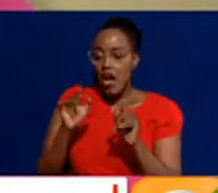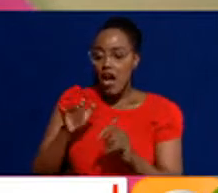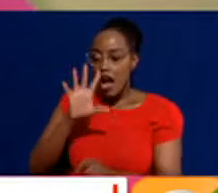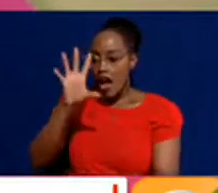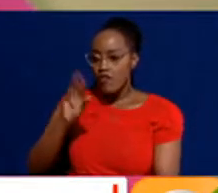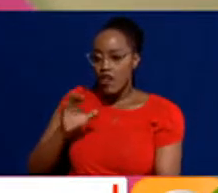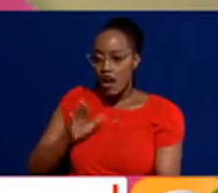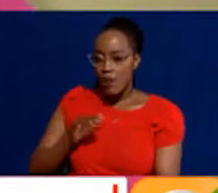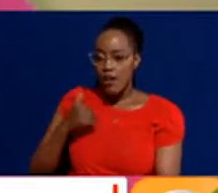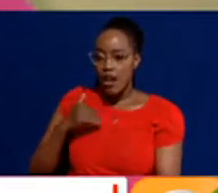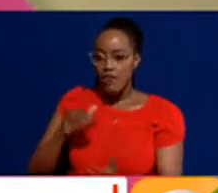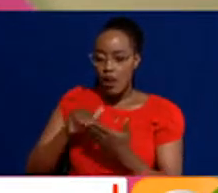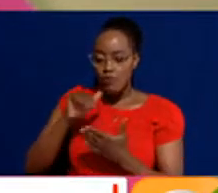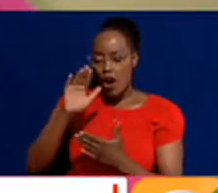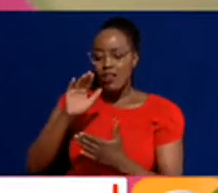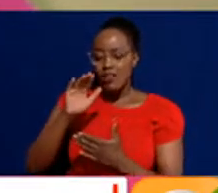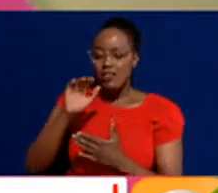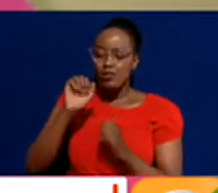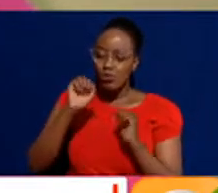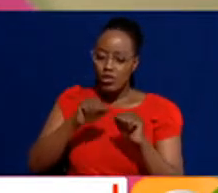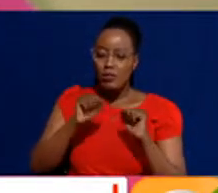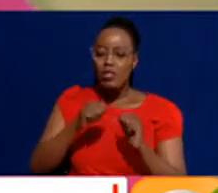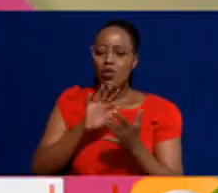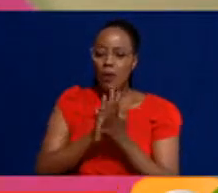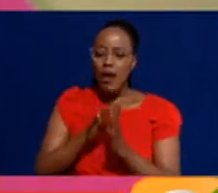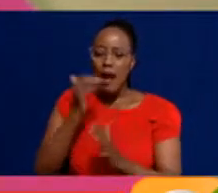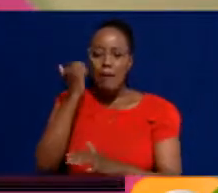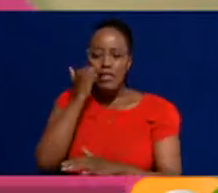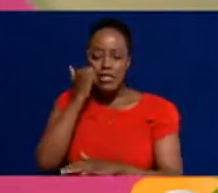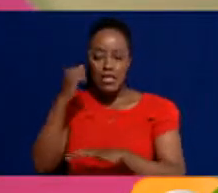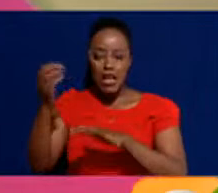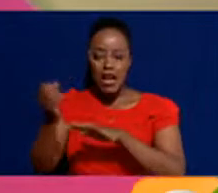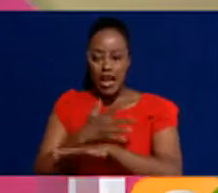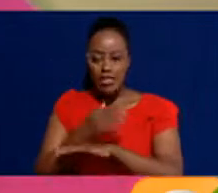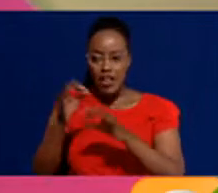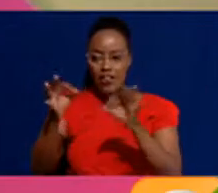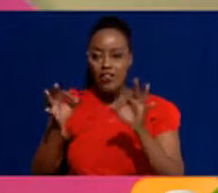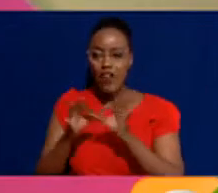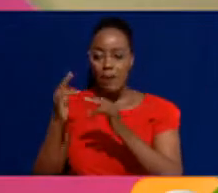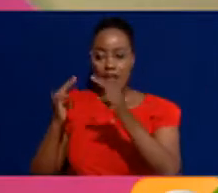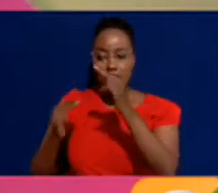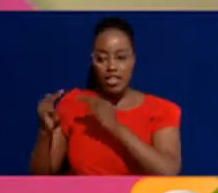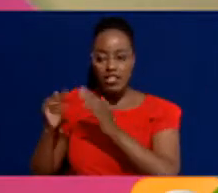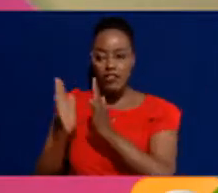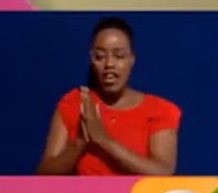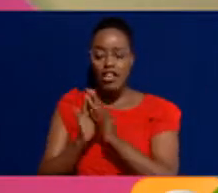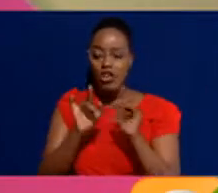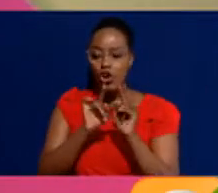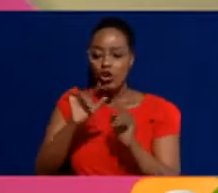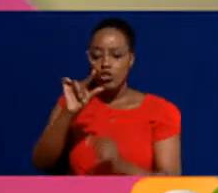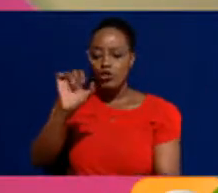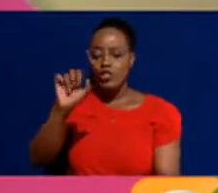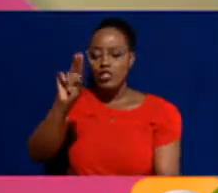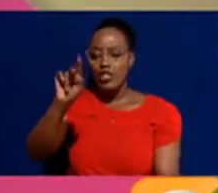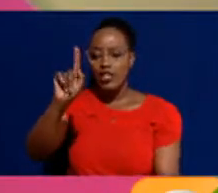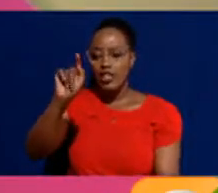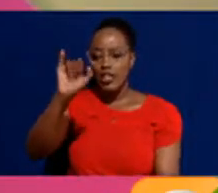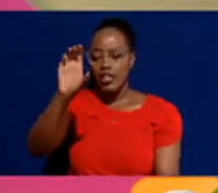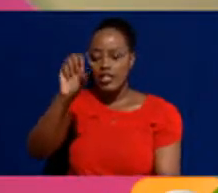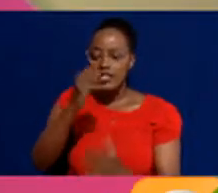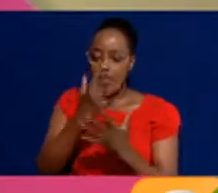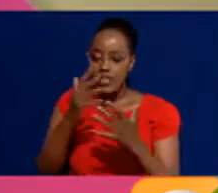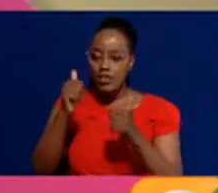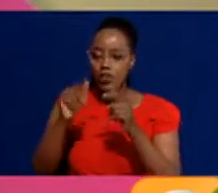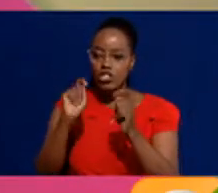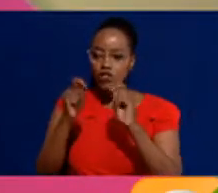women are more predisposed to getting cancer. Family history. and genetics. That's another thing that you can't change. Those